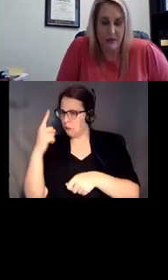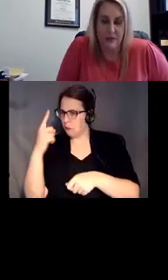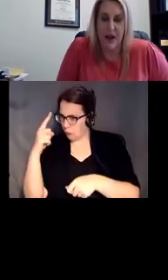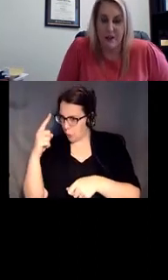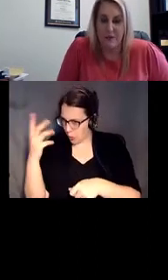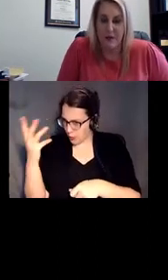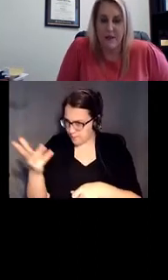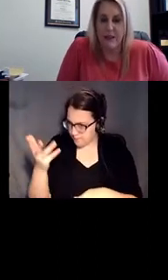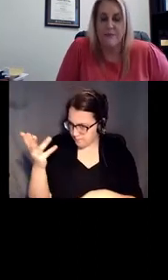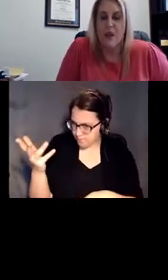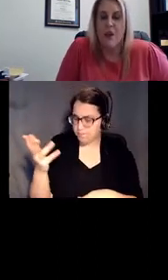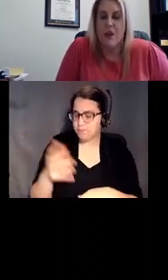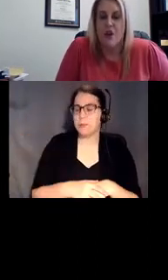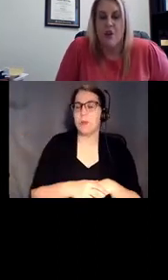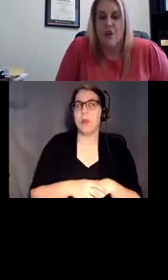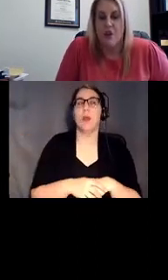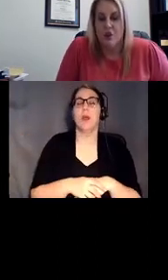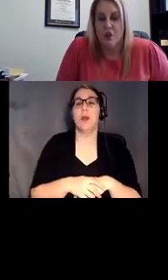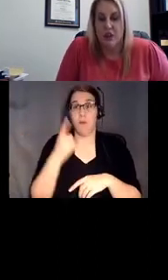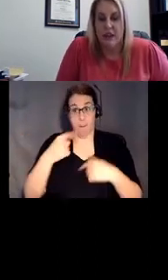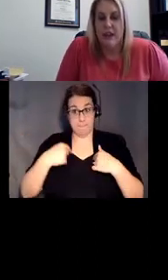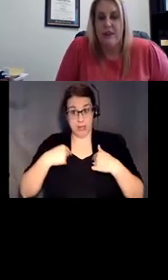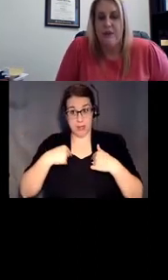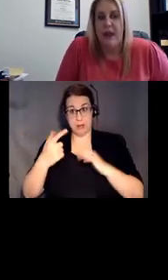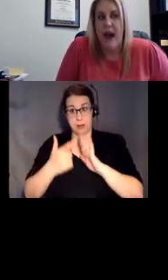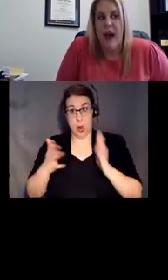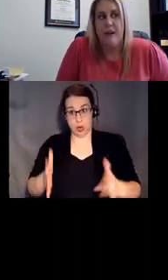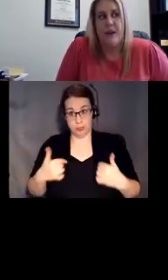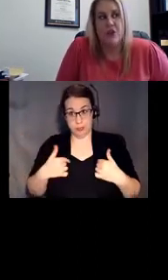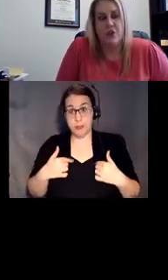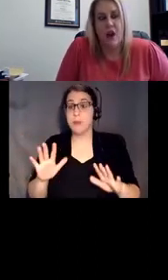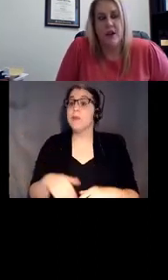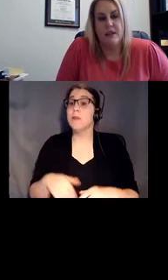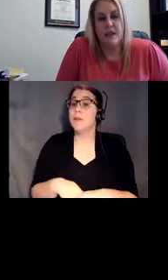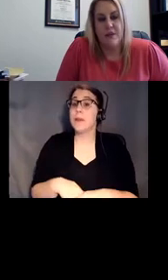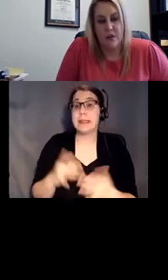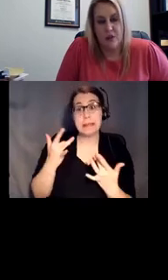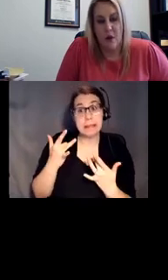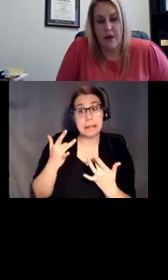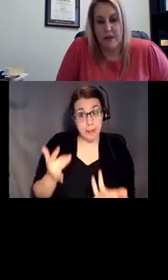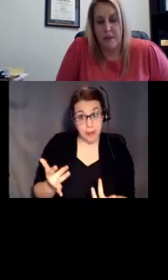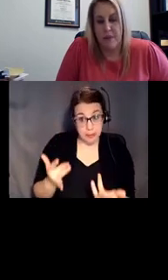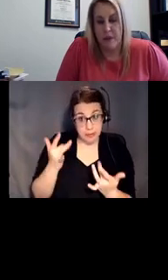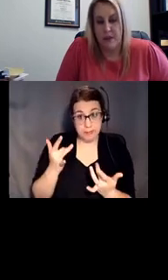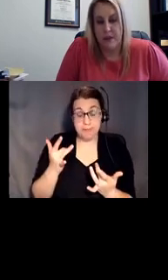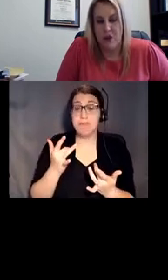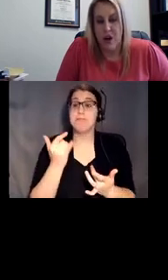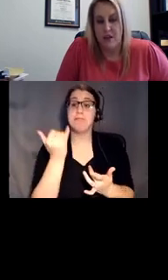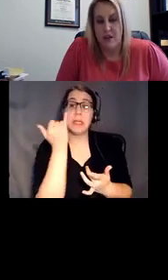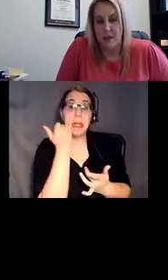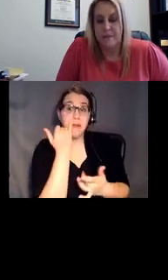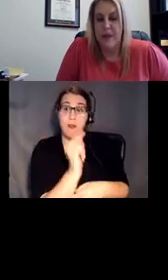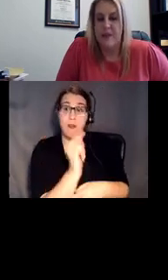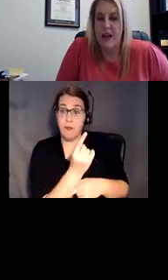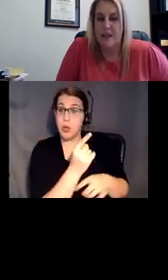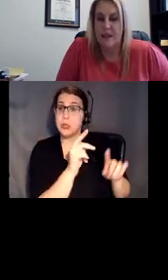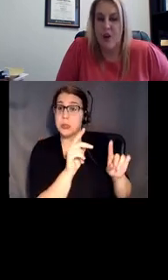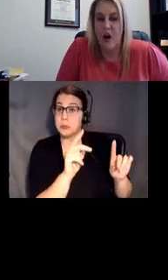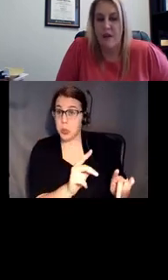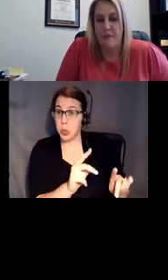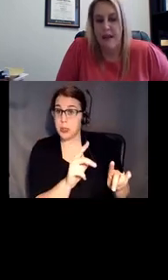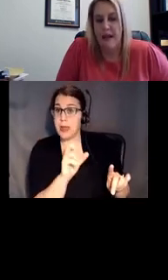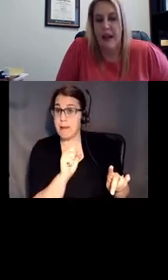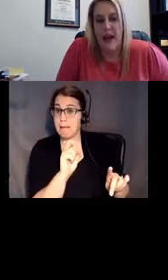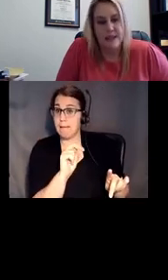my line of business? Usually, if we have a trust, a first party supplemental needs trust that